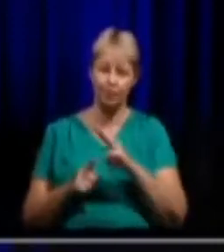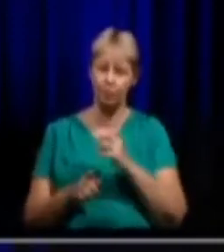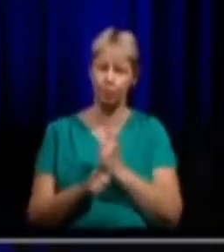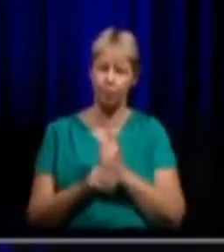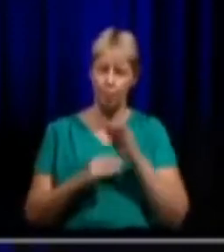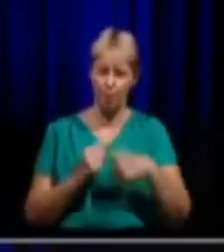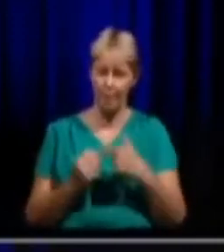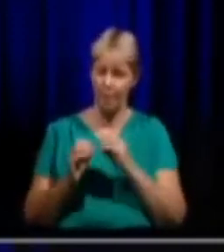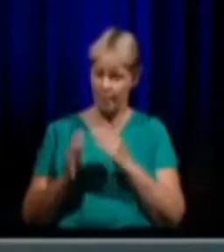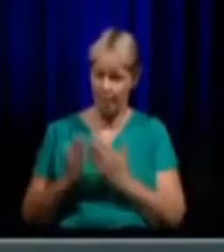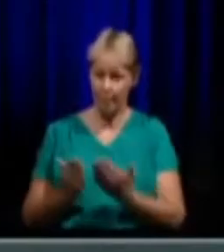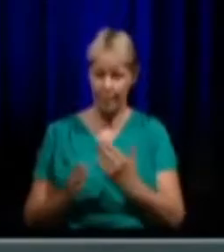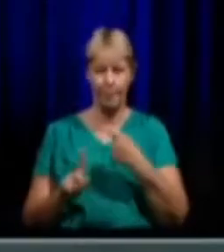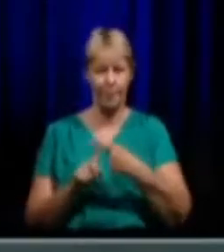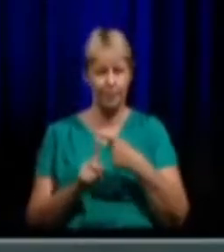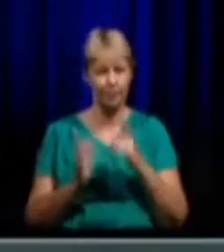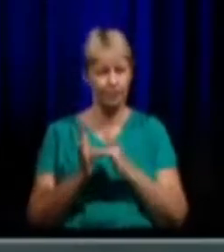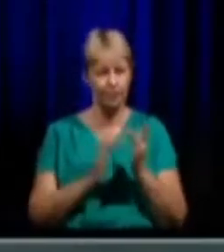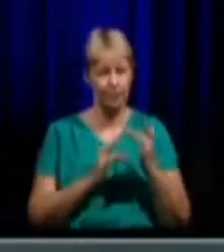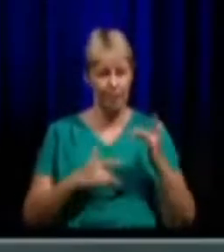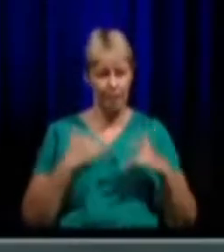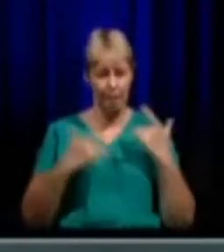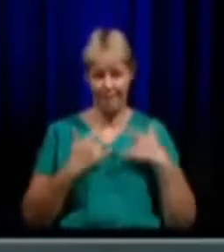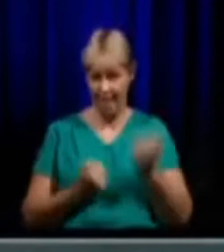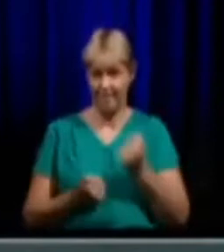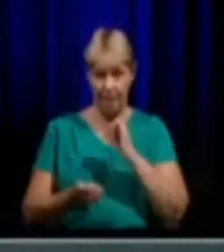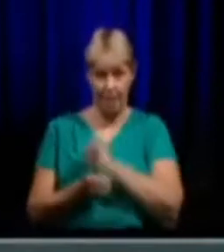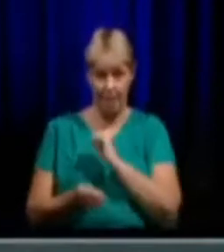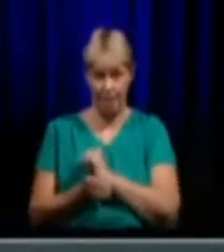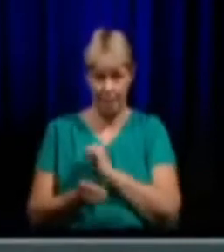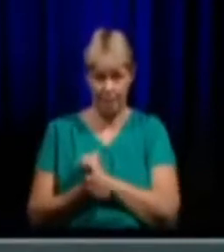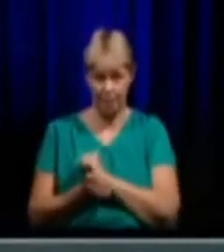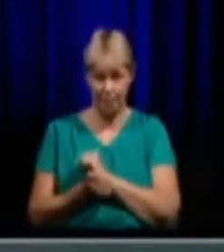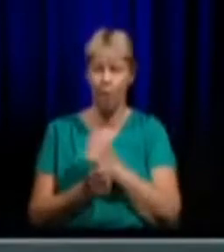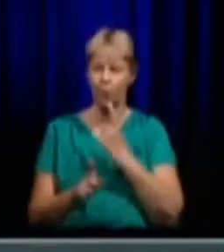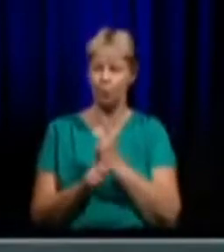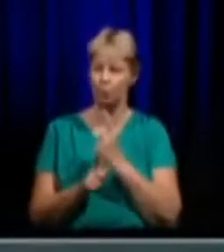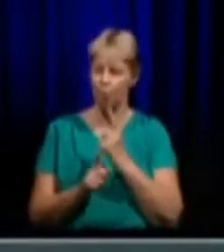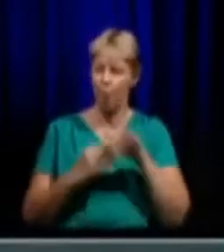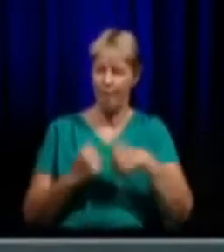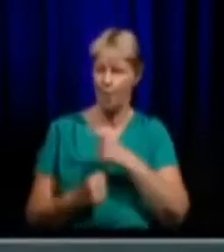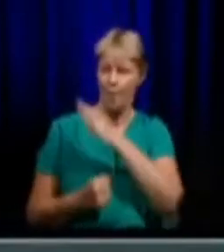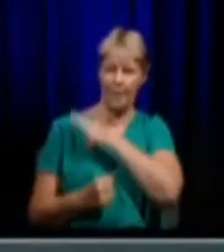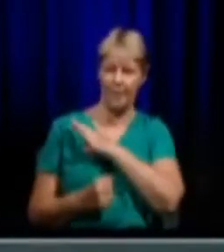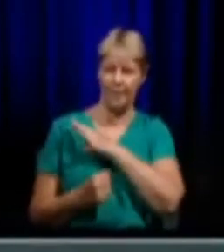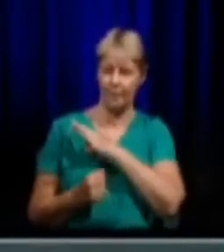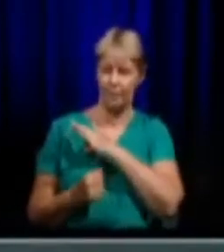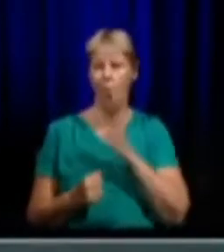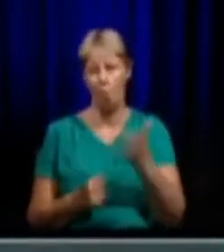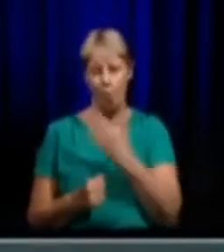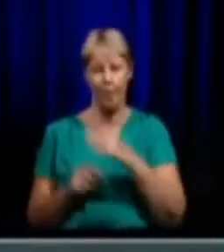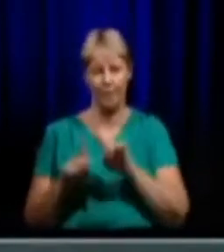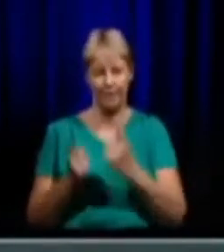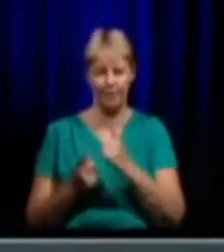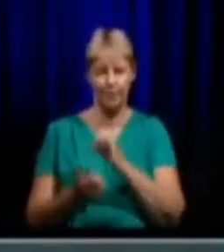and from Jesus' life where we see these habits being practiced and to talk about the benefits of each of these habits. So